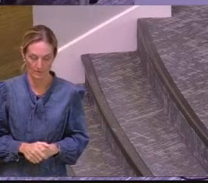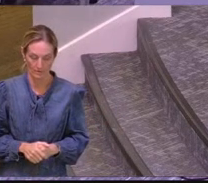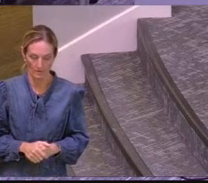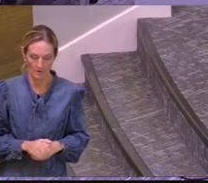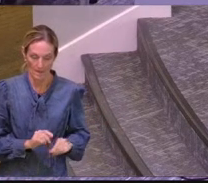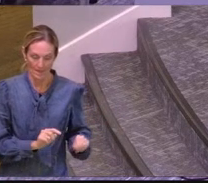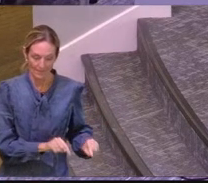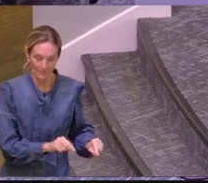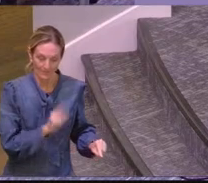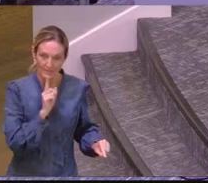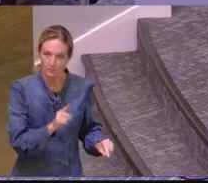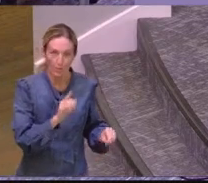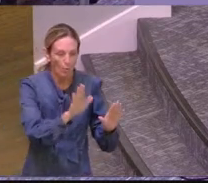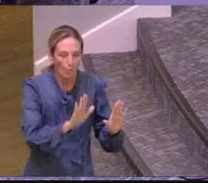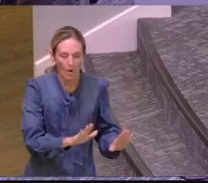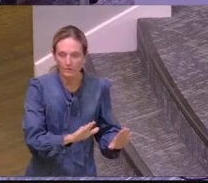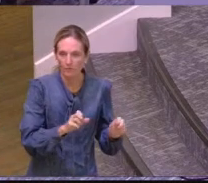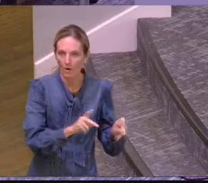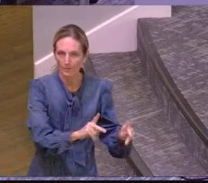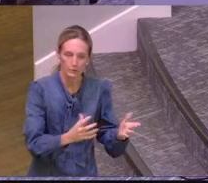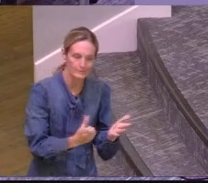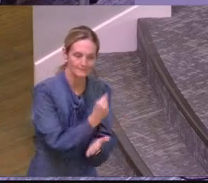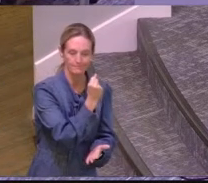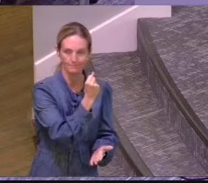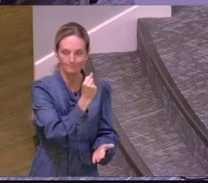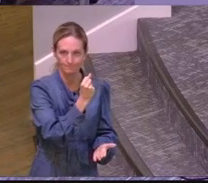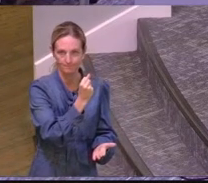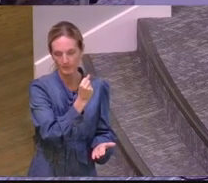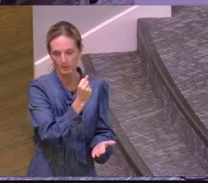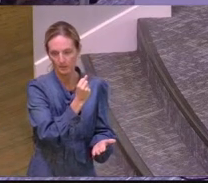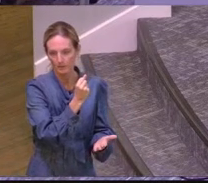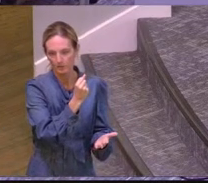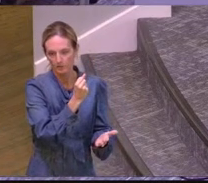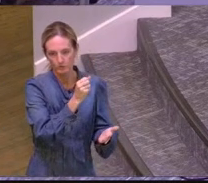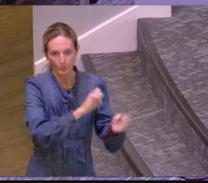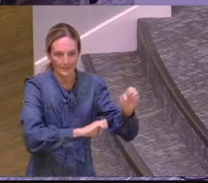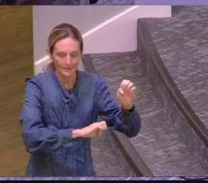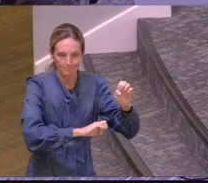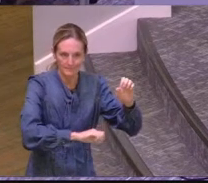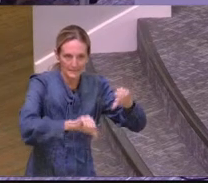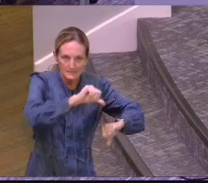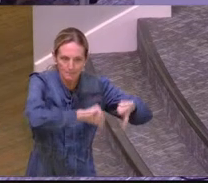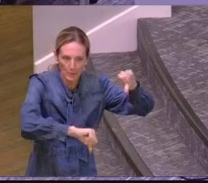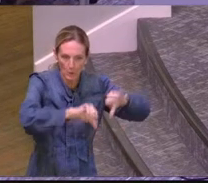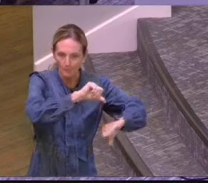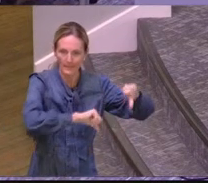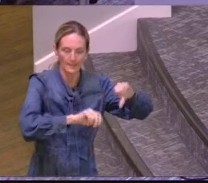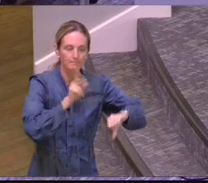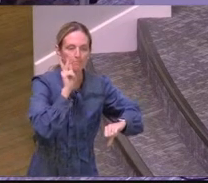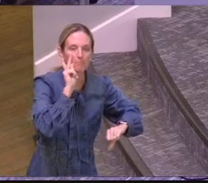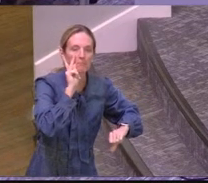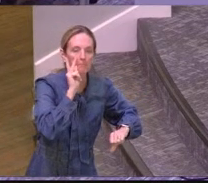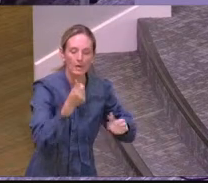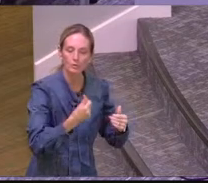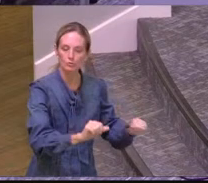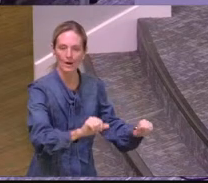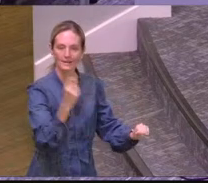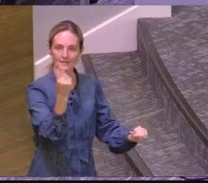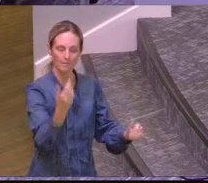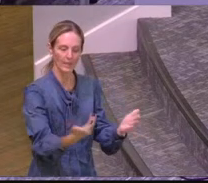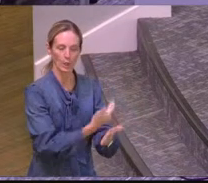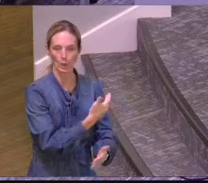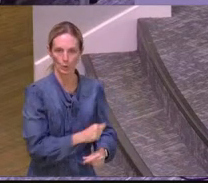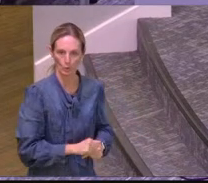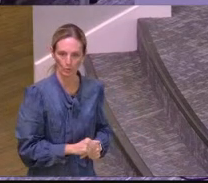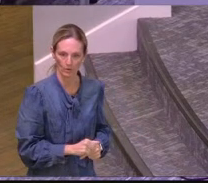be a wonderful opportunity for us to experiment and try something new and use our